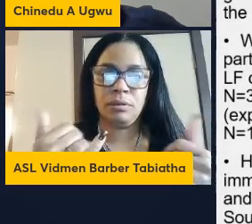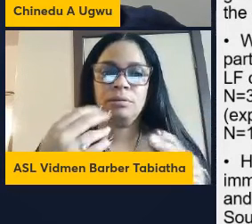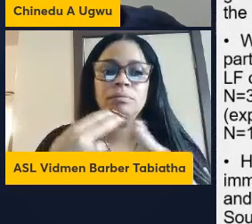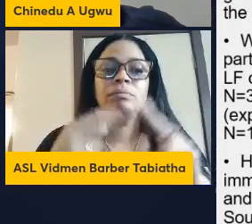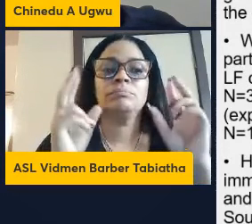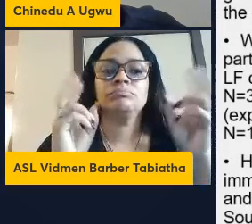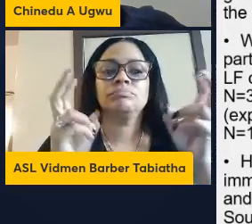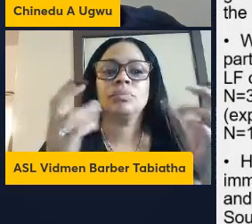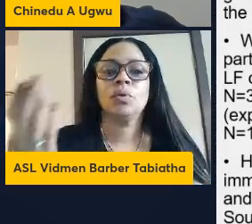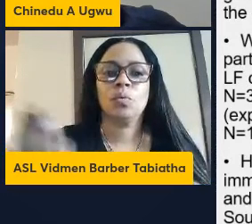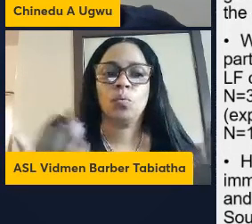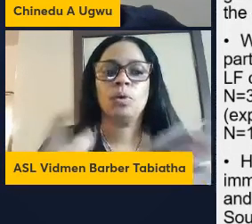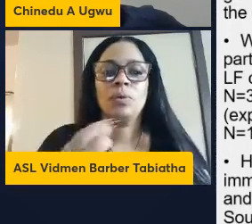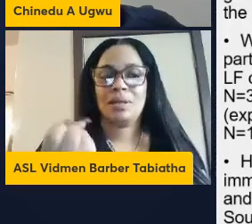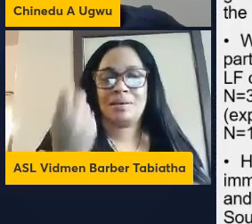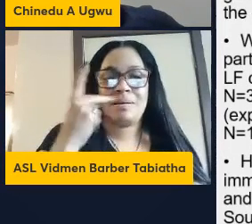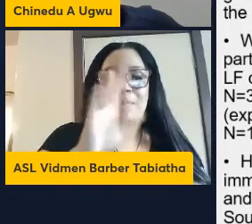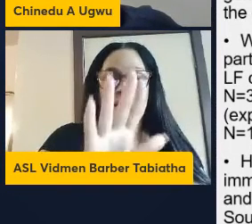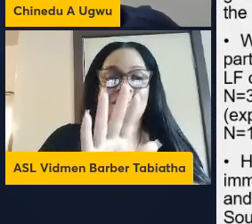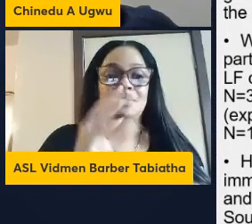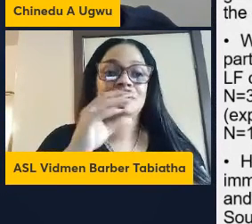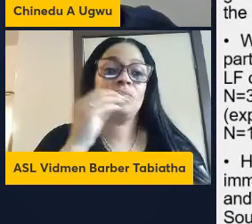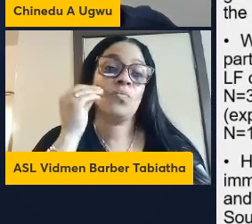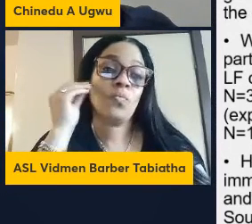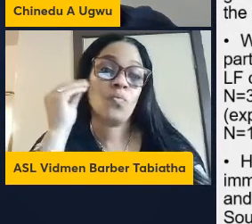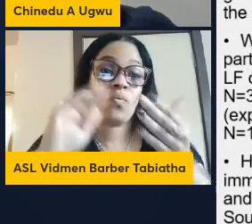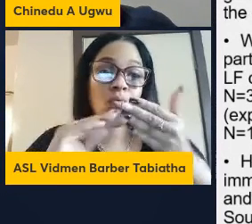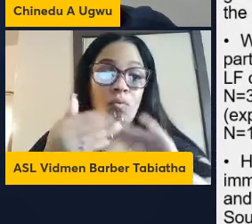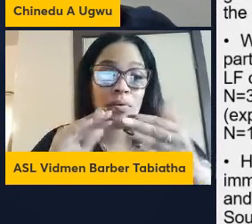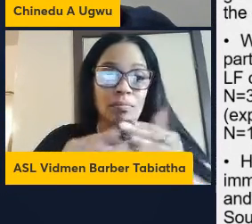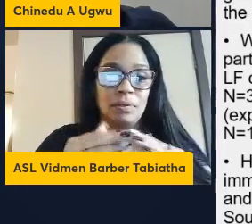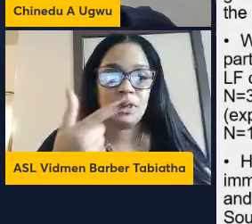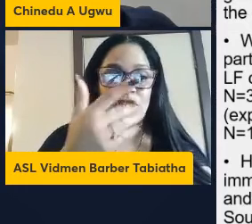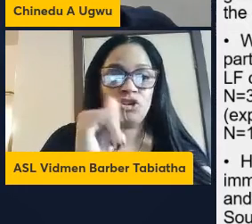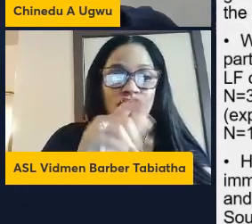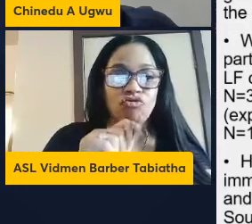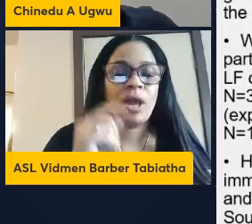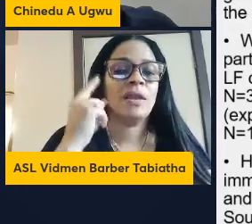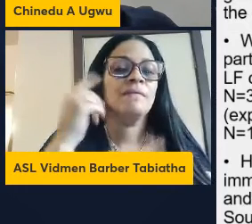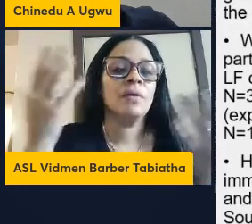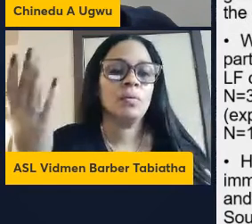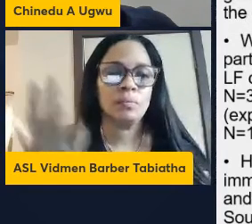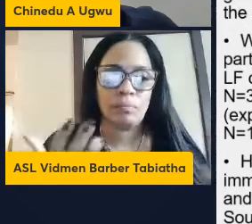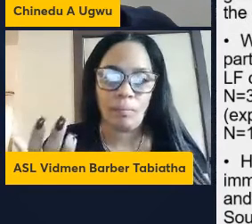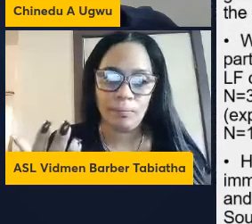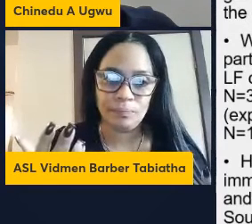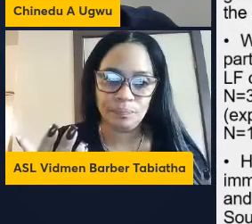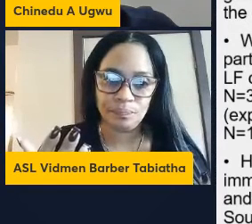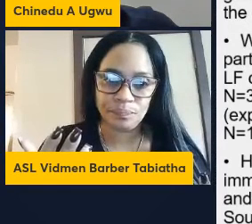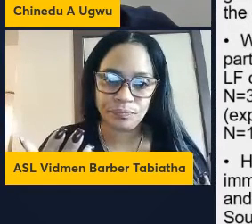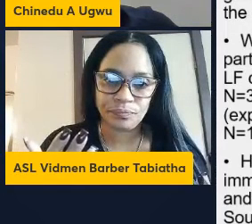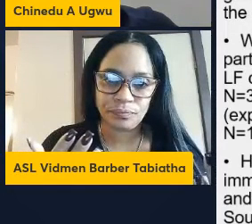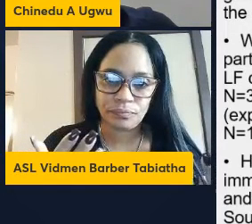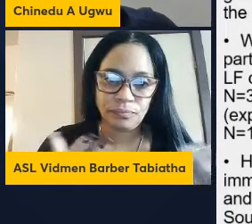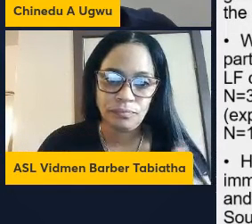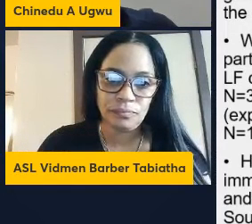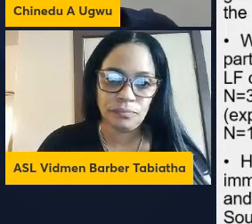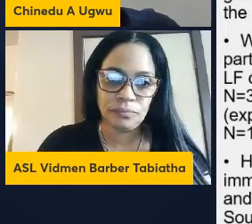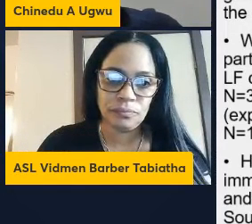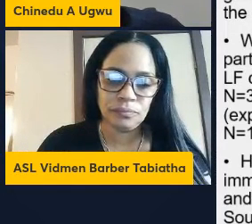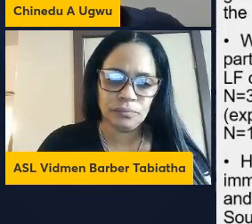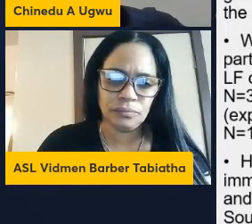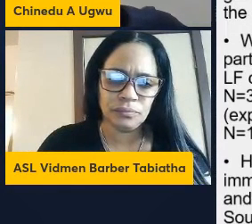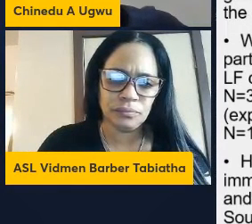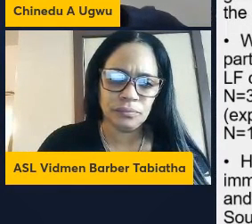when I came back to Nigeria, we got a BBSRC grant on our project